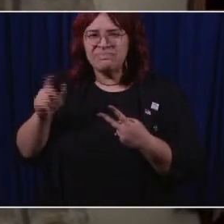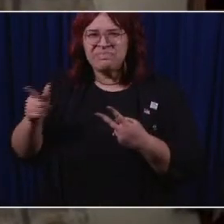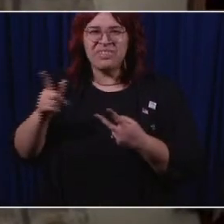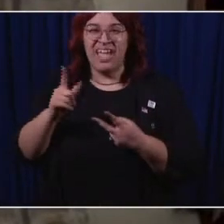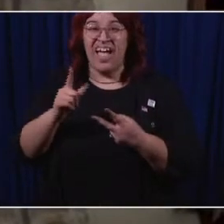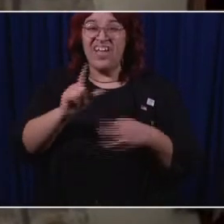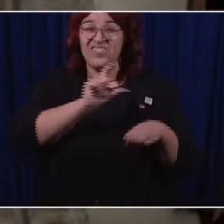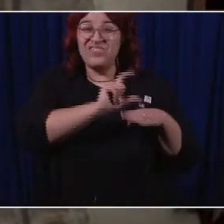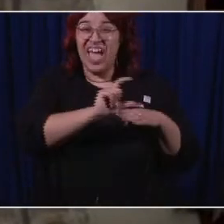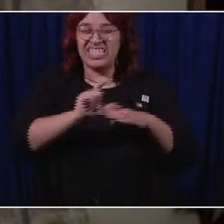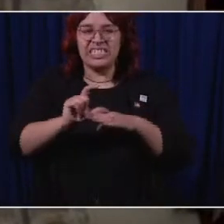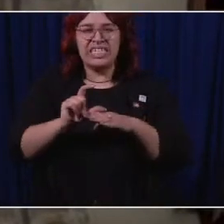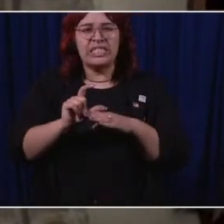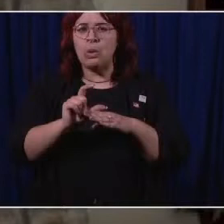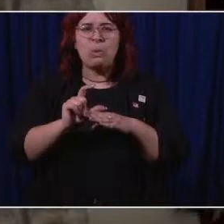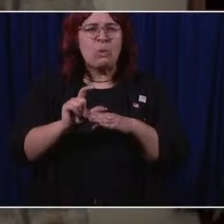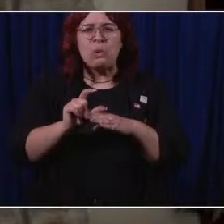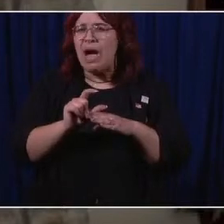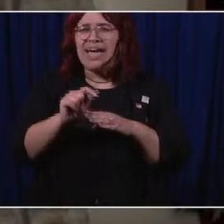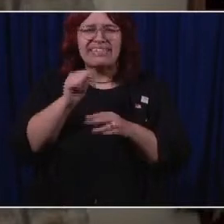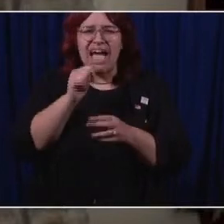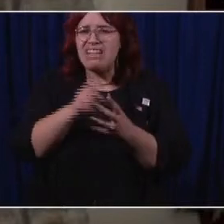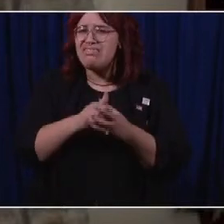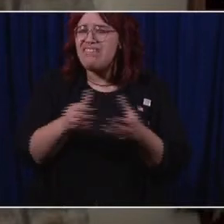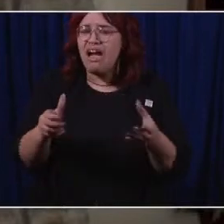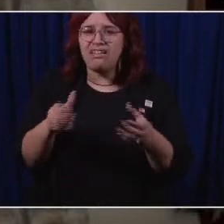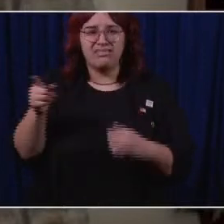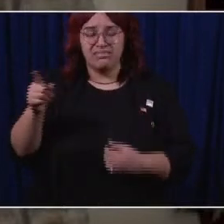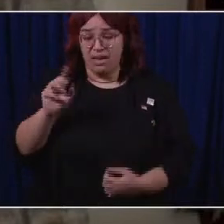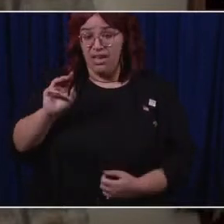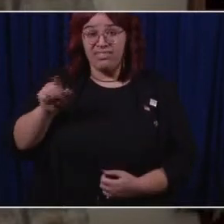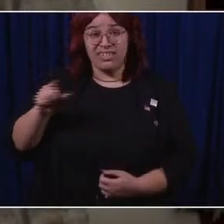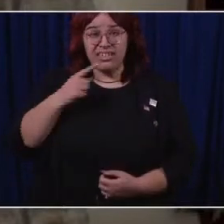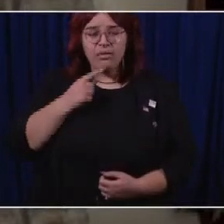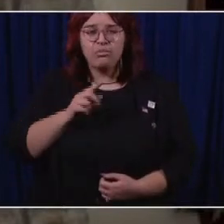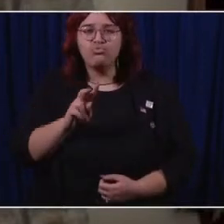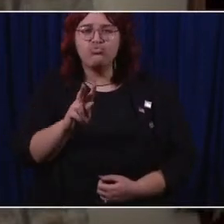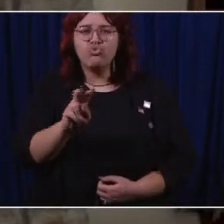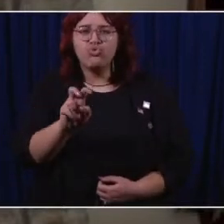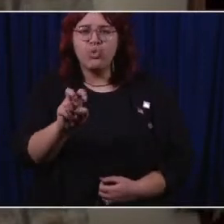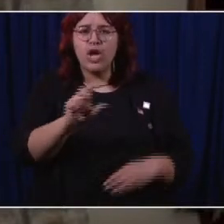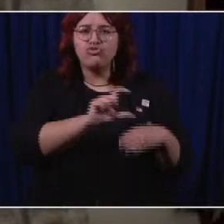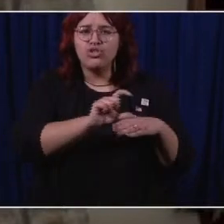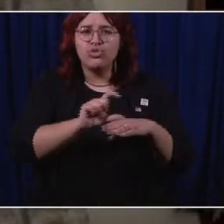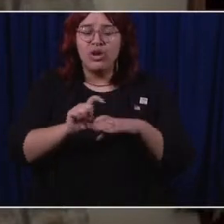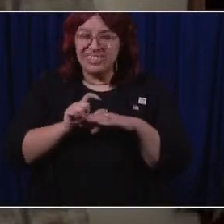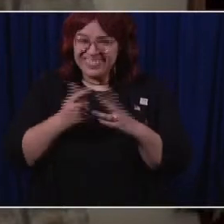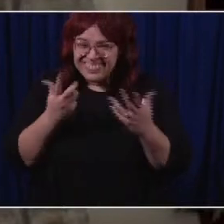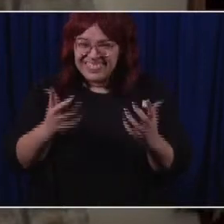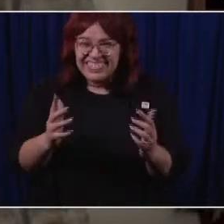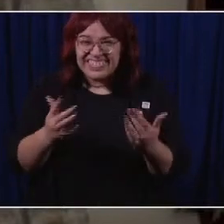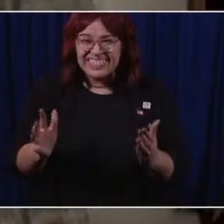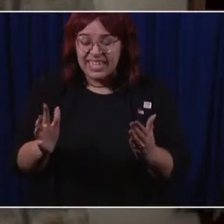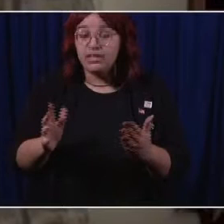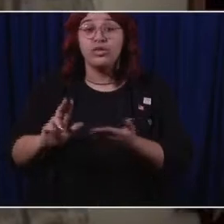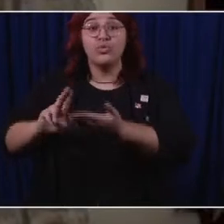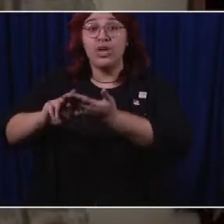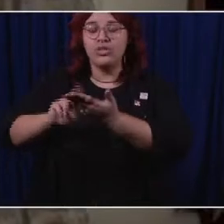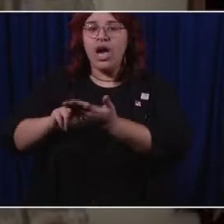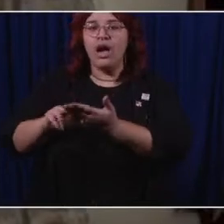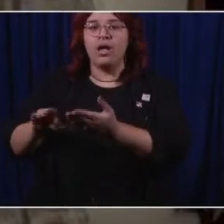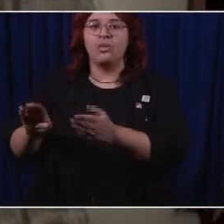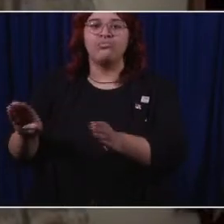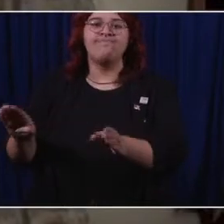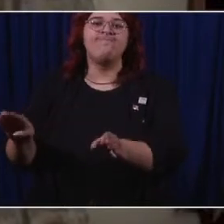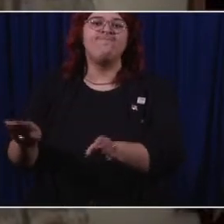it was only getting 200 doses from the state and had to close registration. How does the state decide what counties get a